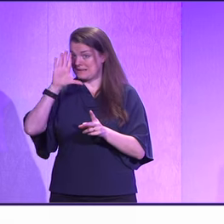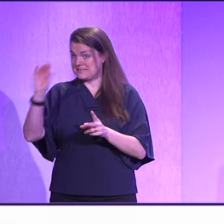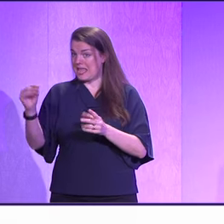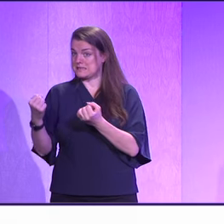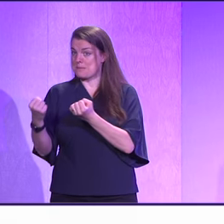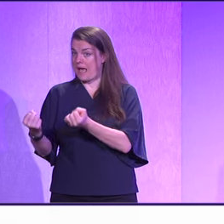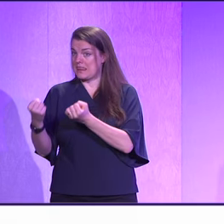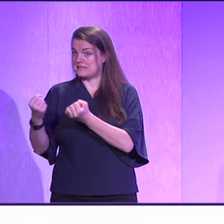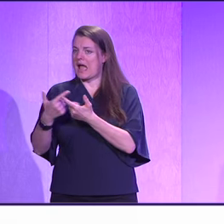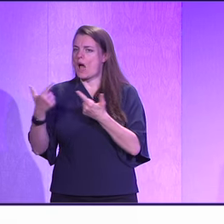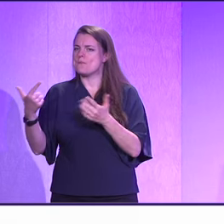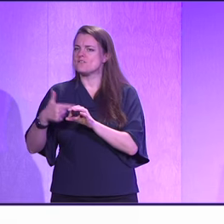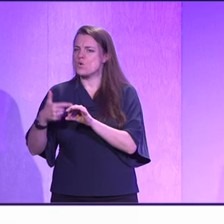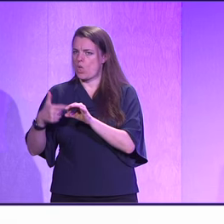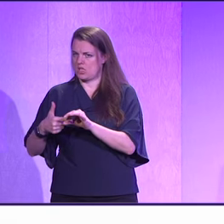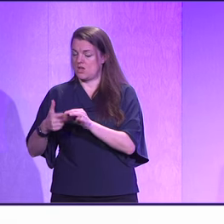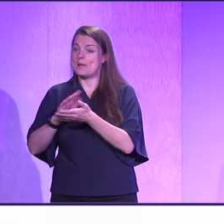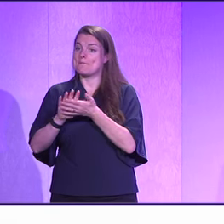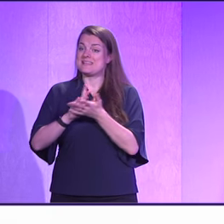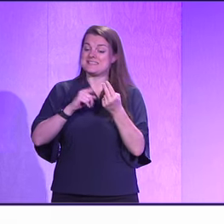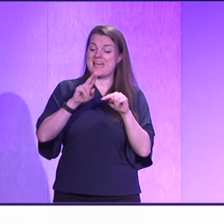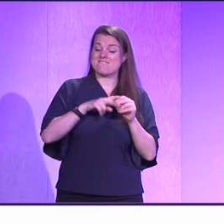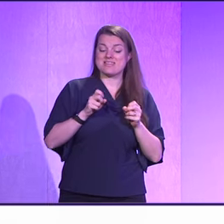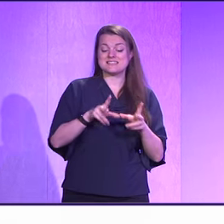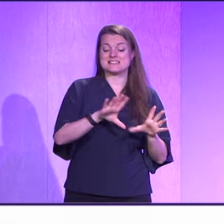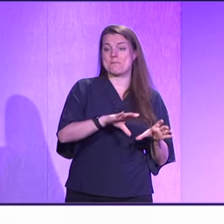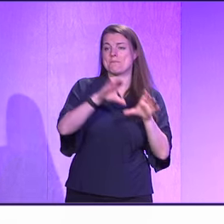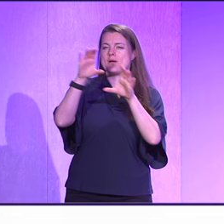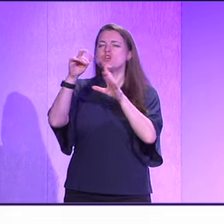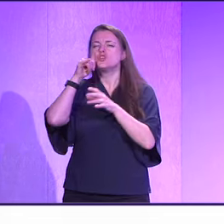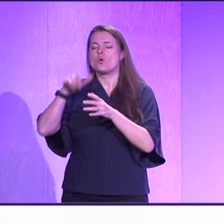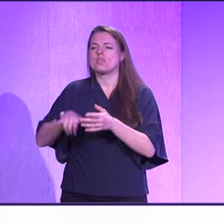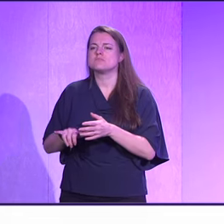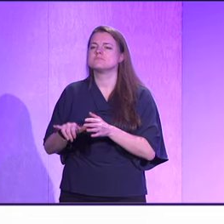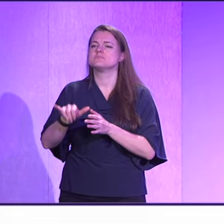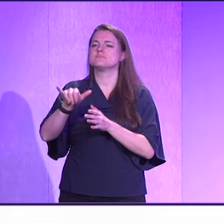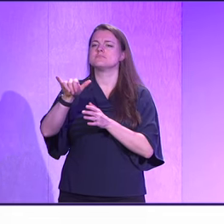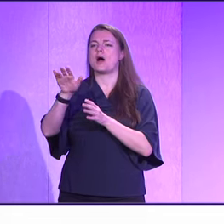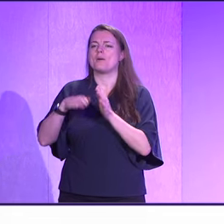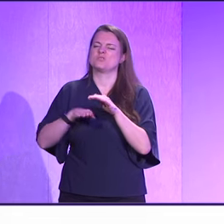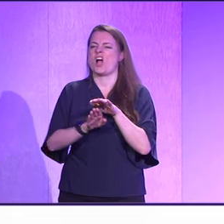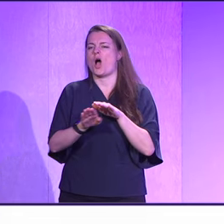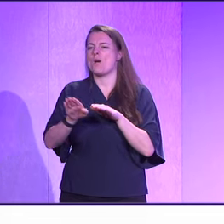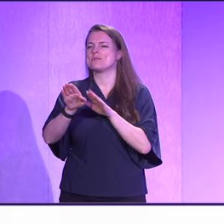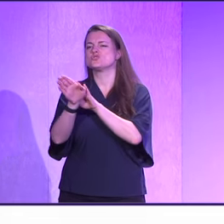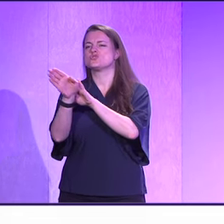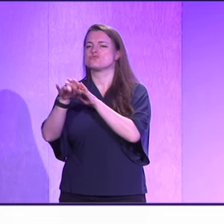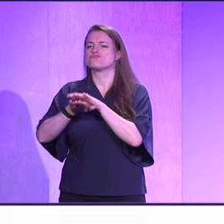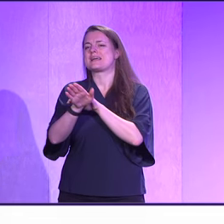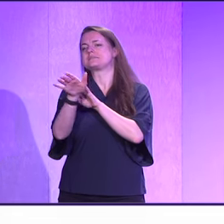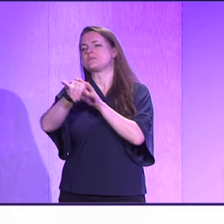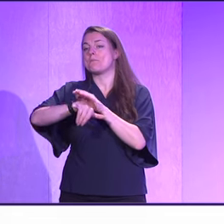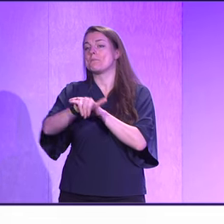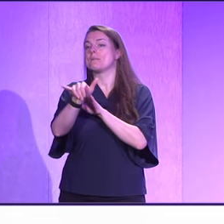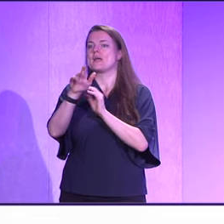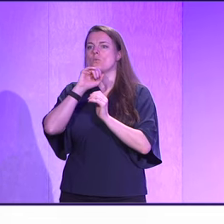planes. And if something goes wrong with it, the plane, instead of doing that nice up and to the right thing that all of us consultants like, well, it'll do this kind of arc thing